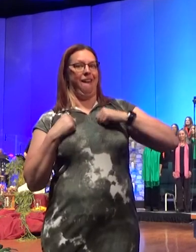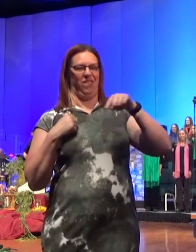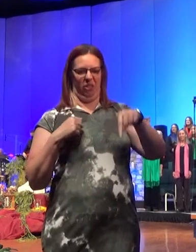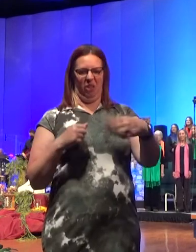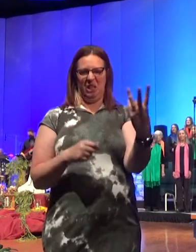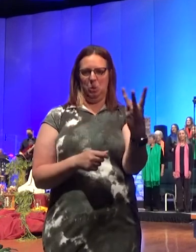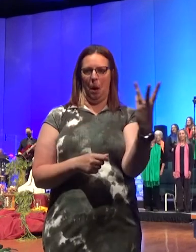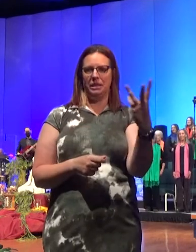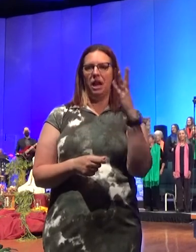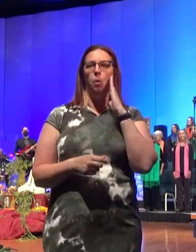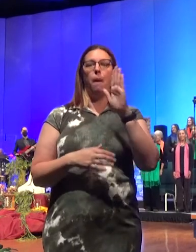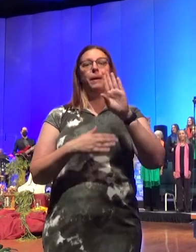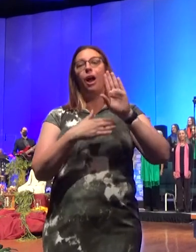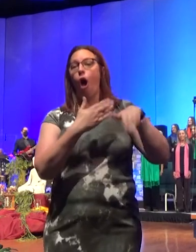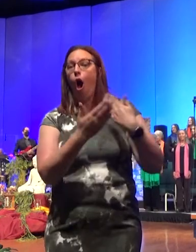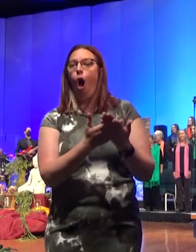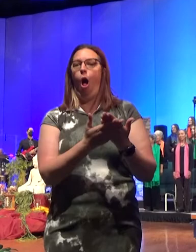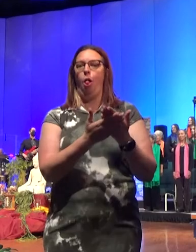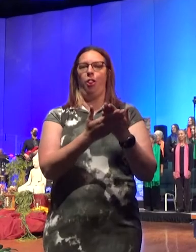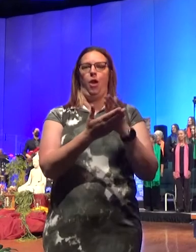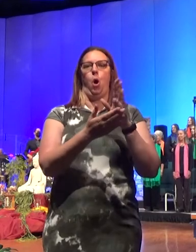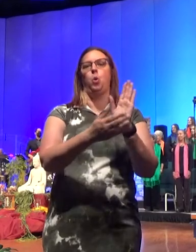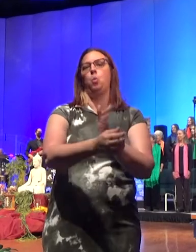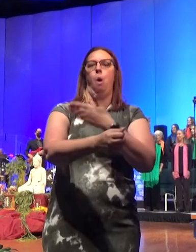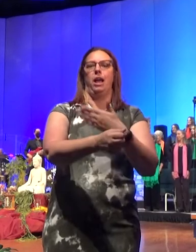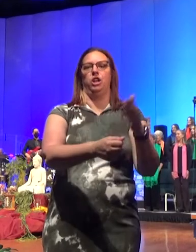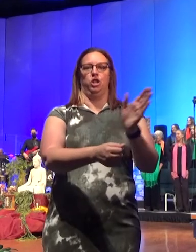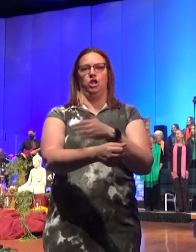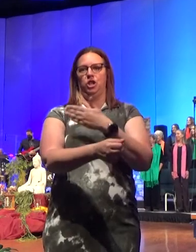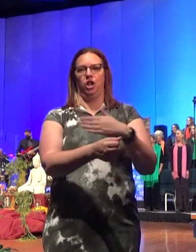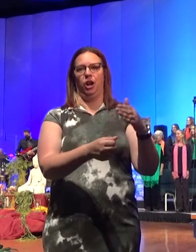all choir music Wednesday. And